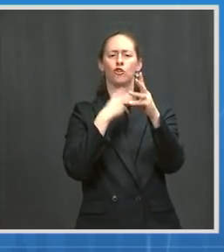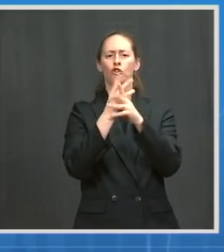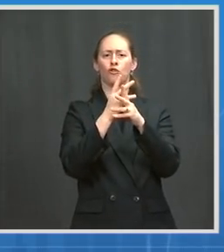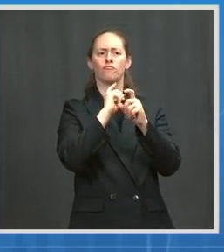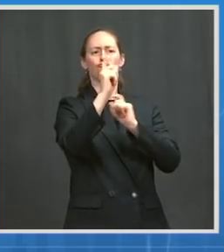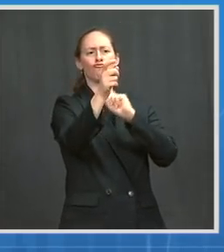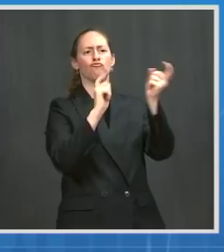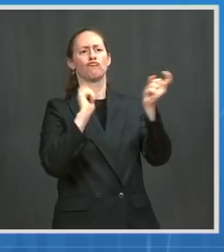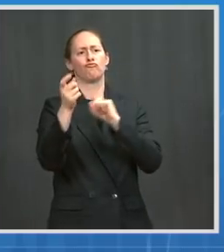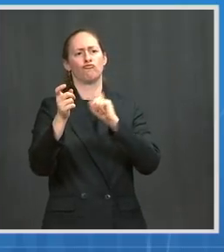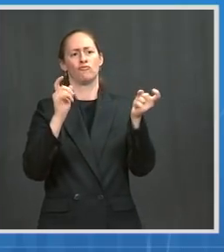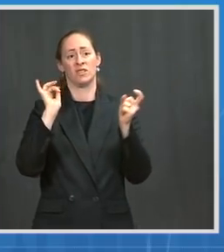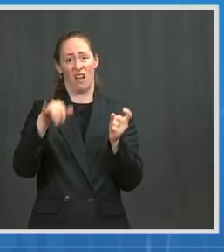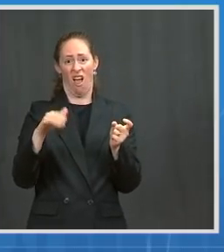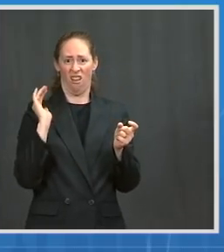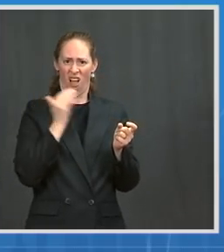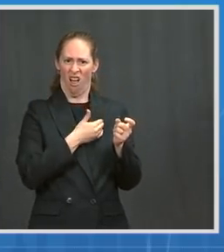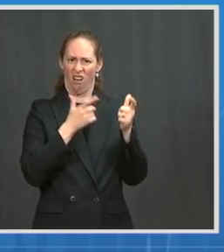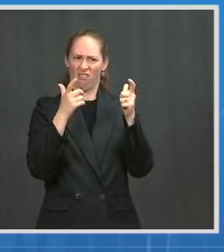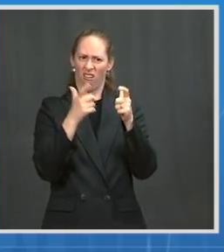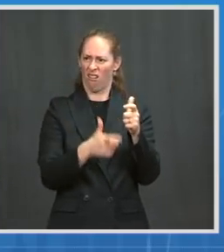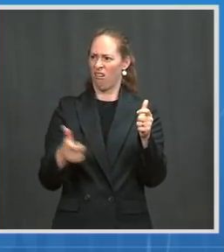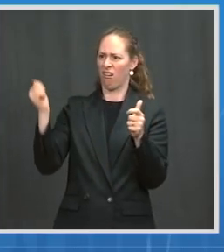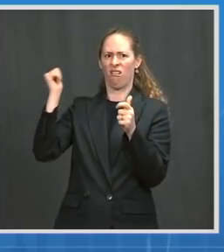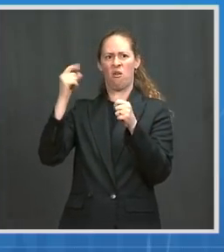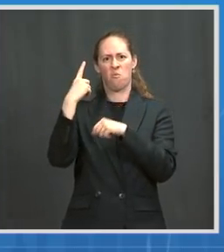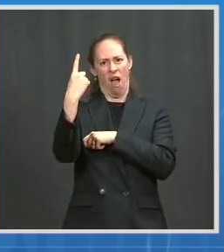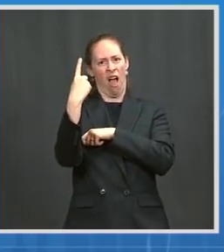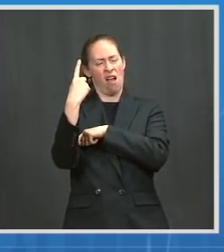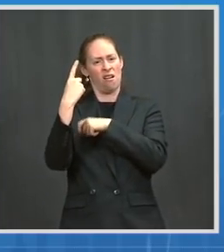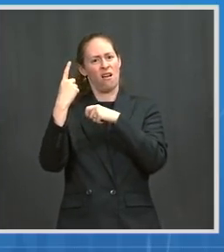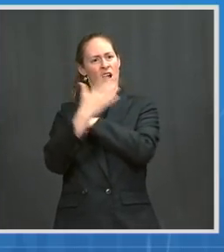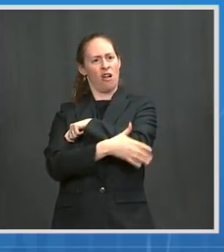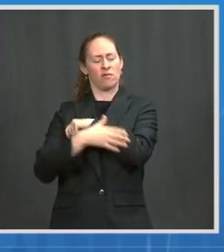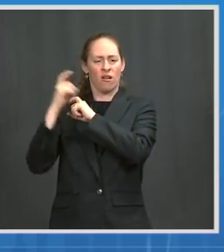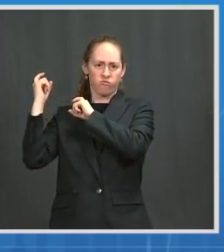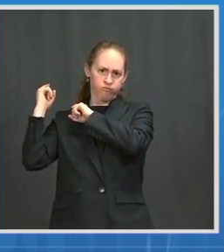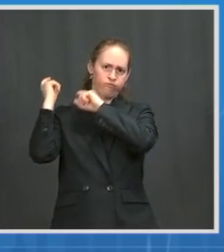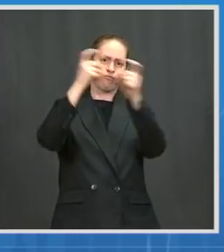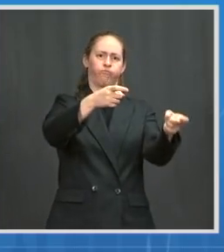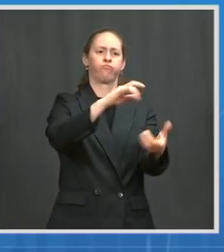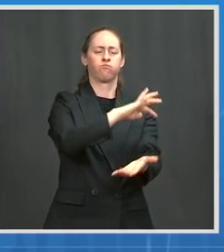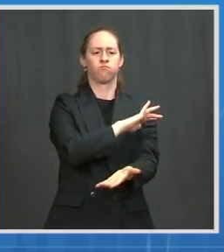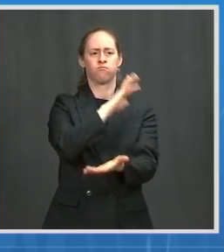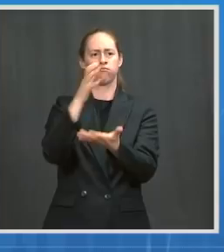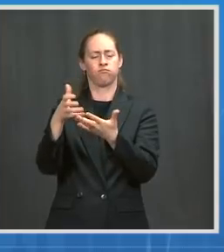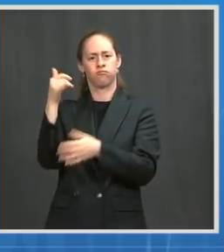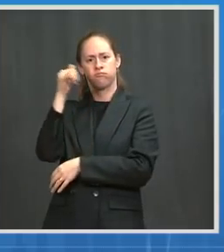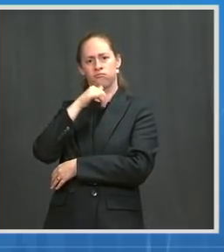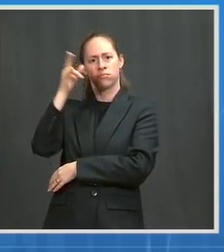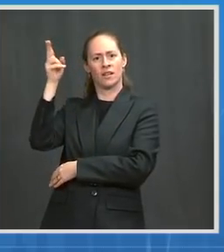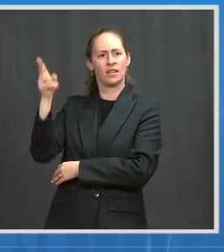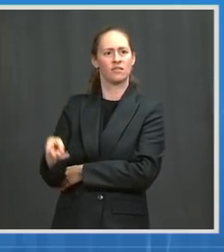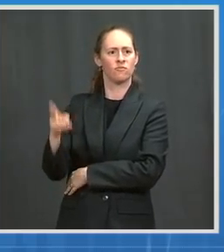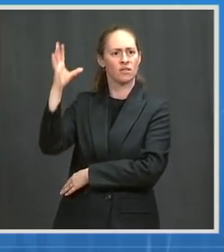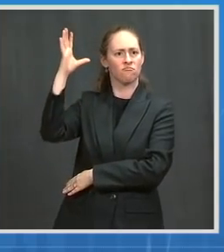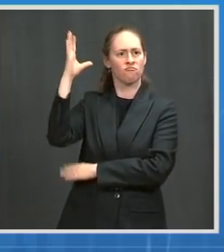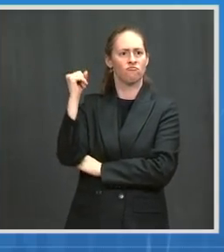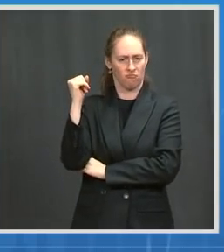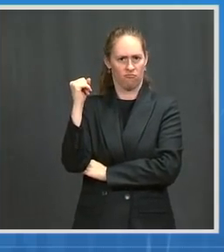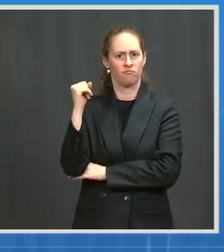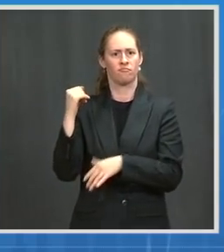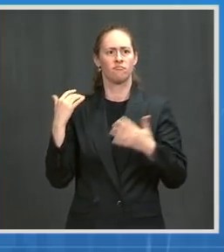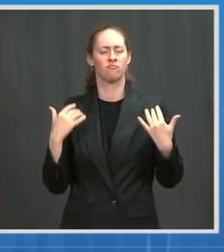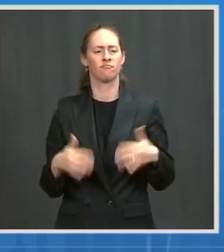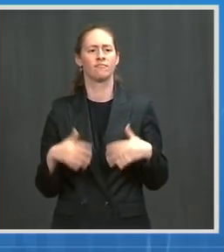donation of COVID-19 vaccines by a single country. And these 500 million doses are on top of the 80 million doses the